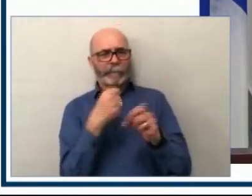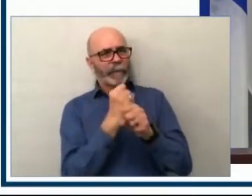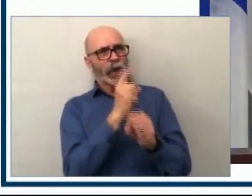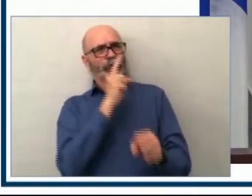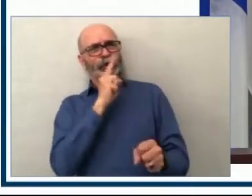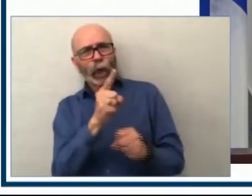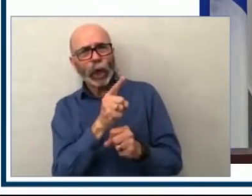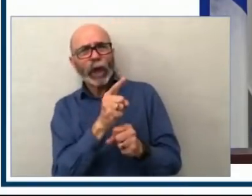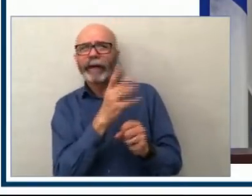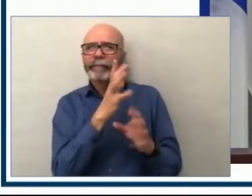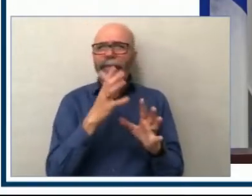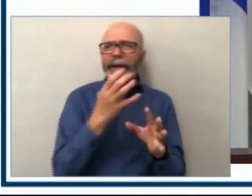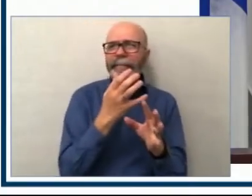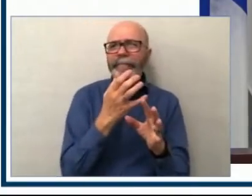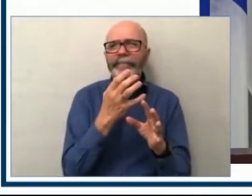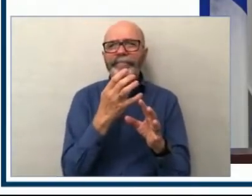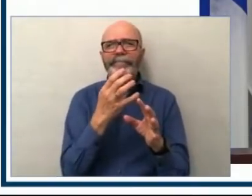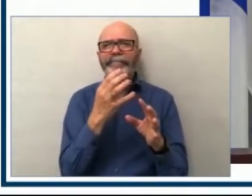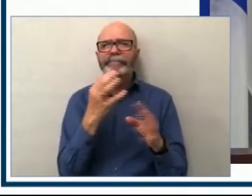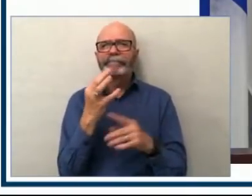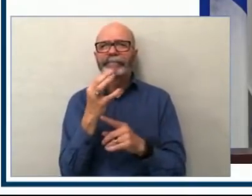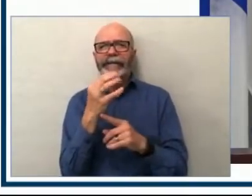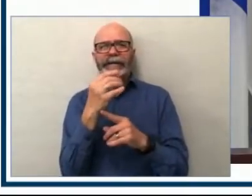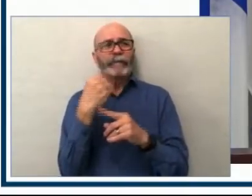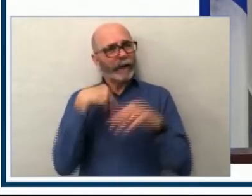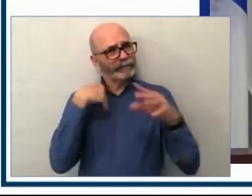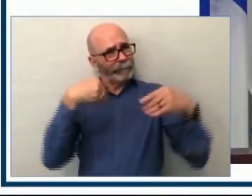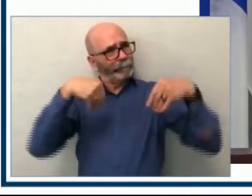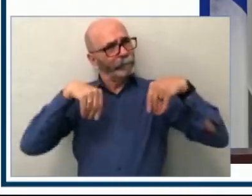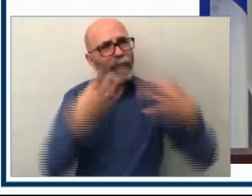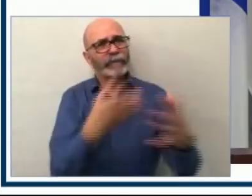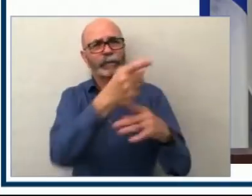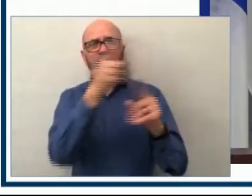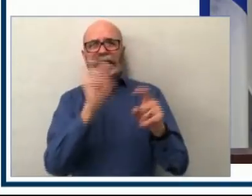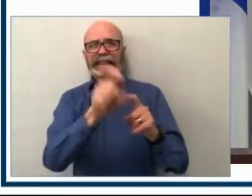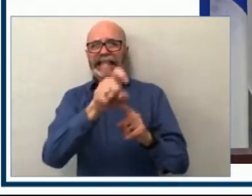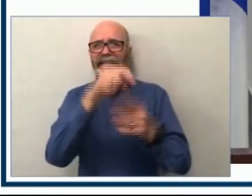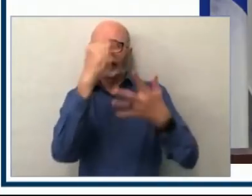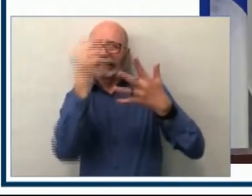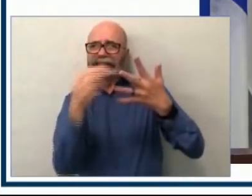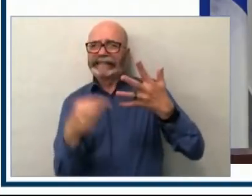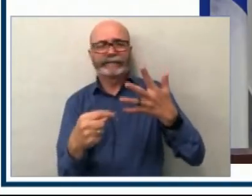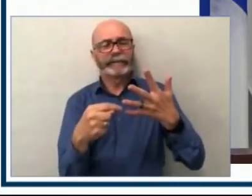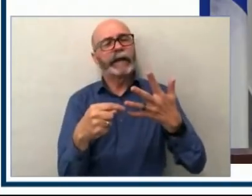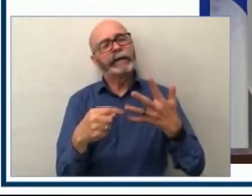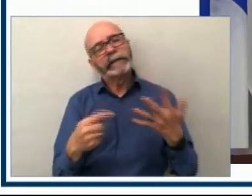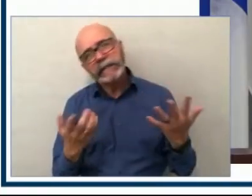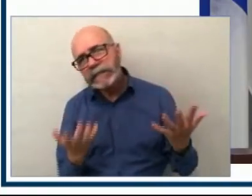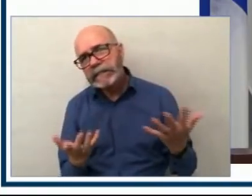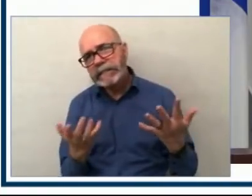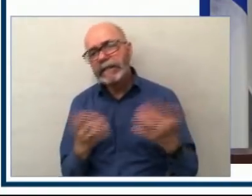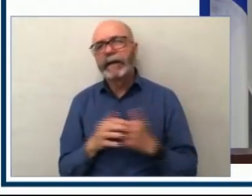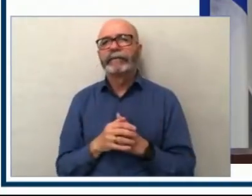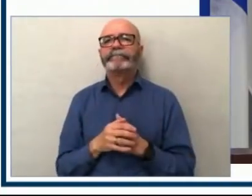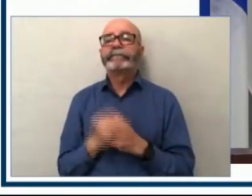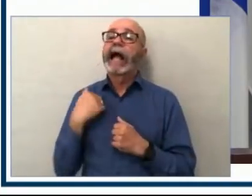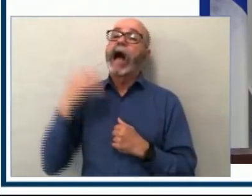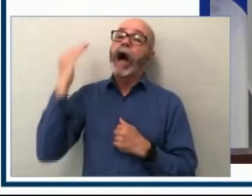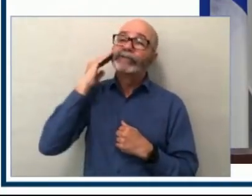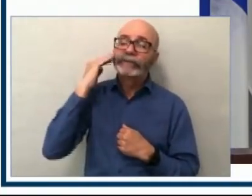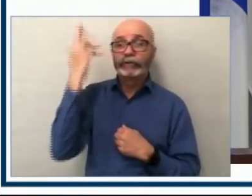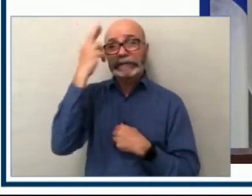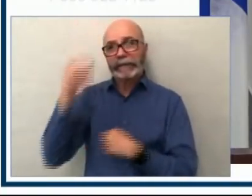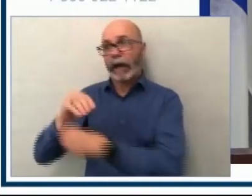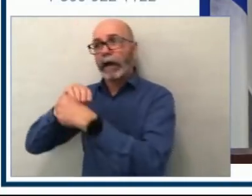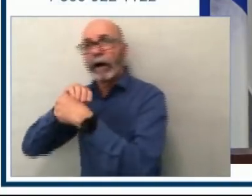that service is there. Early on, we also know that part of the issue has been with COVID. Our firefighters who were